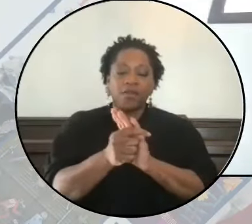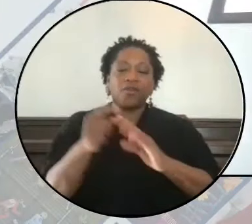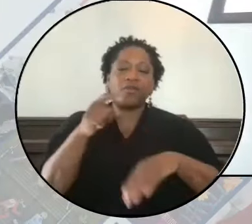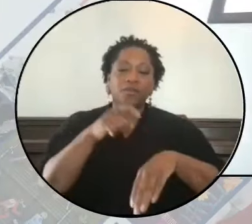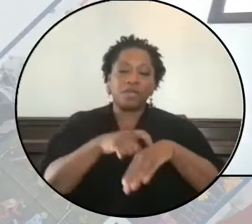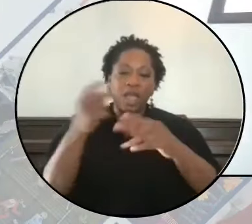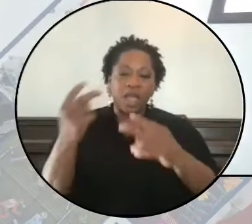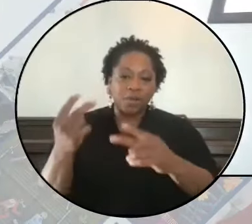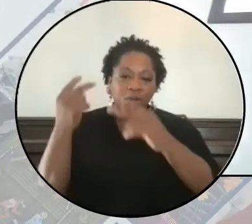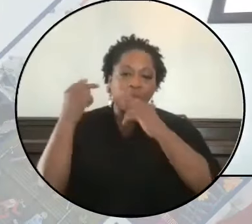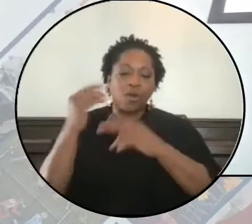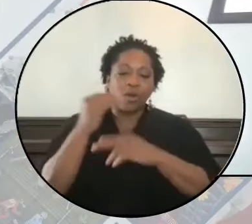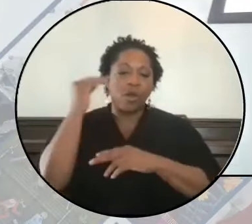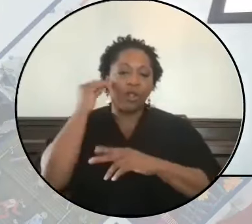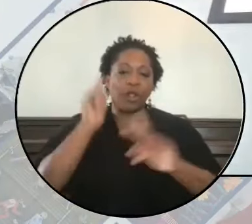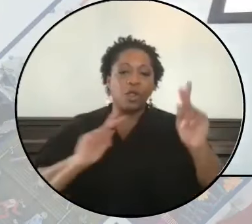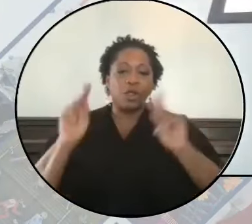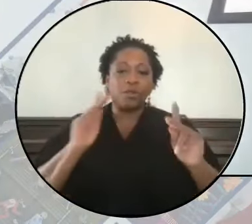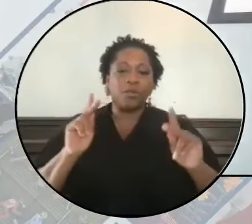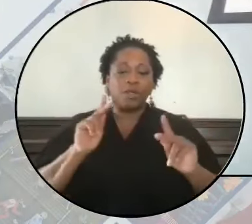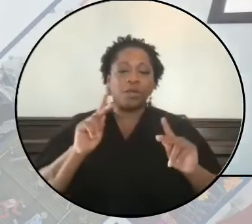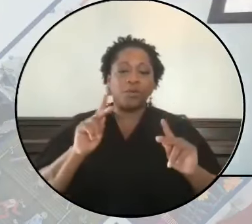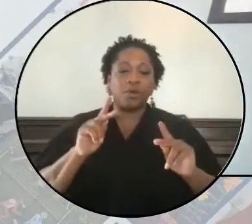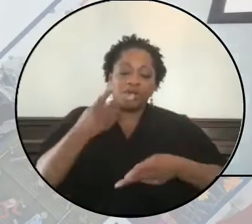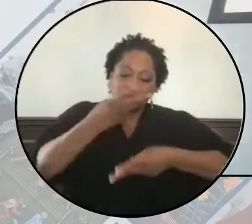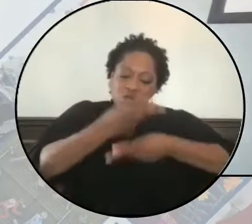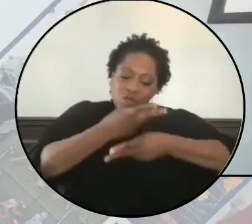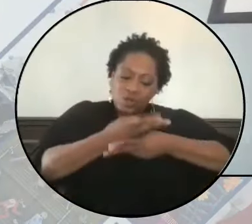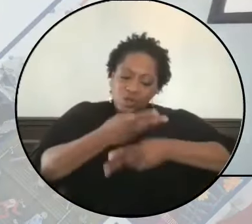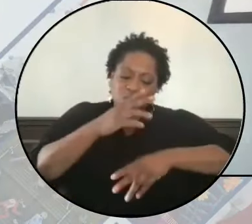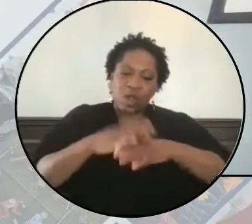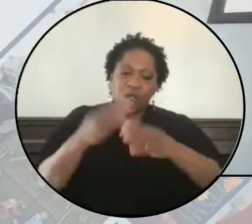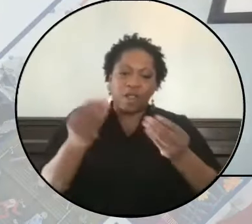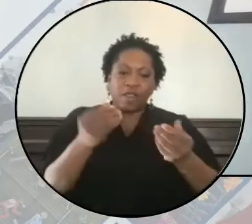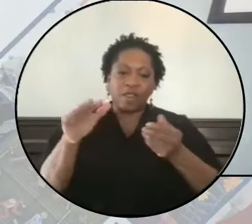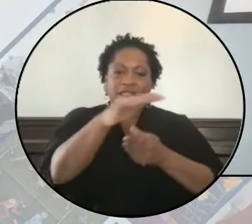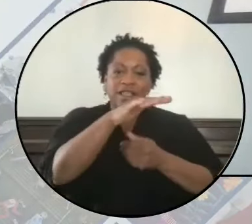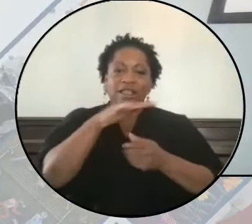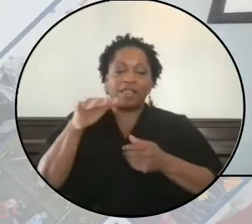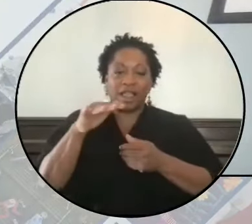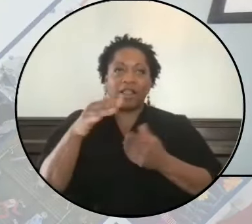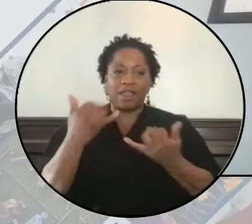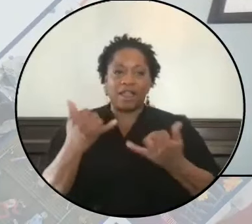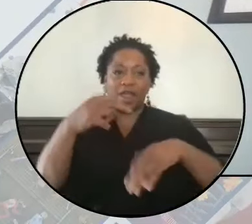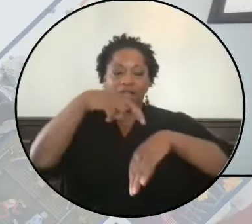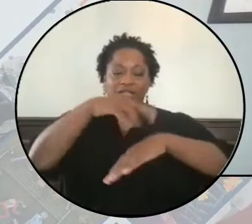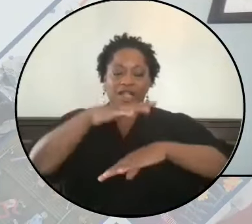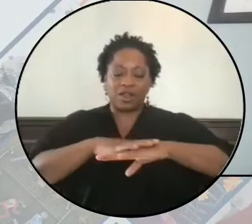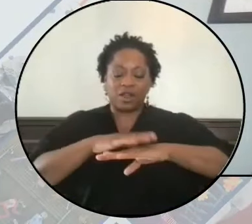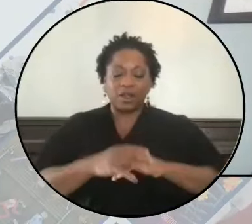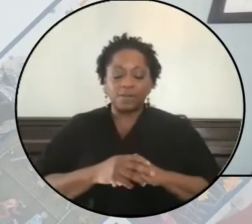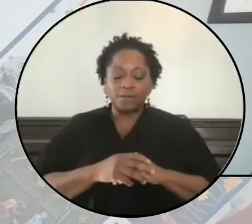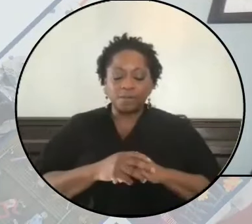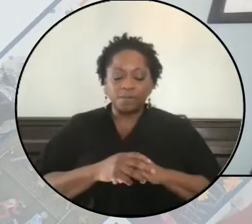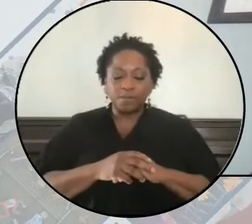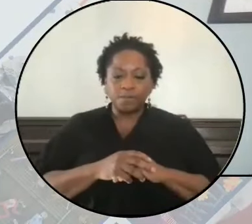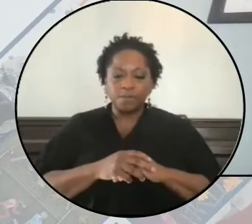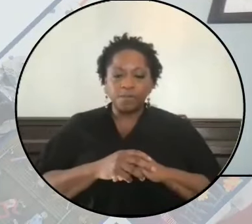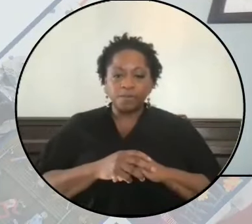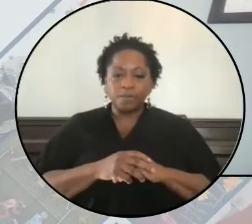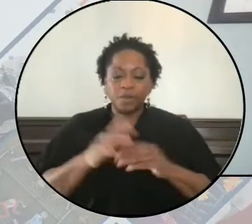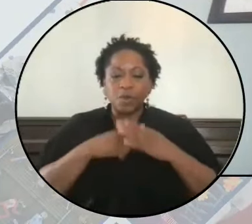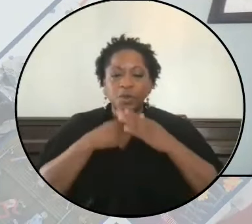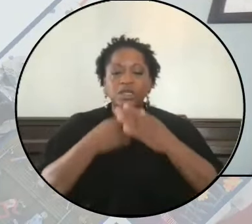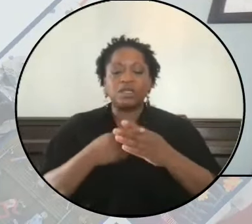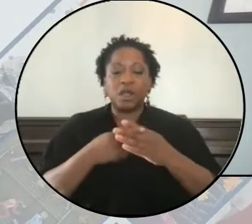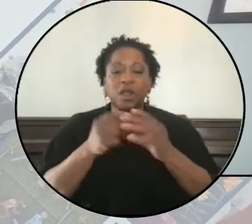Memorial uh aloney people's stewarding of the land that I am currently on I want